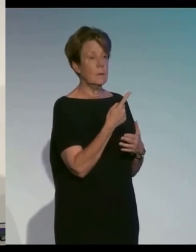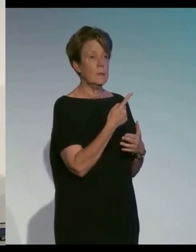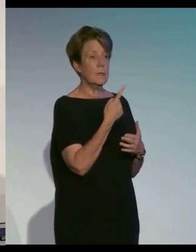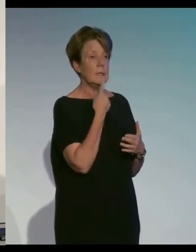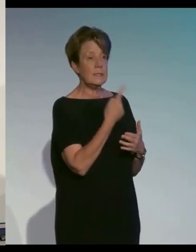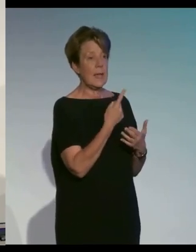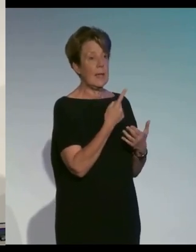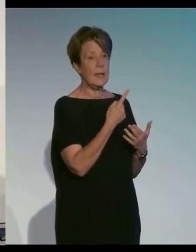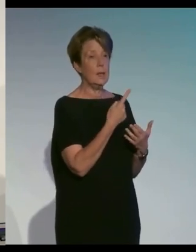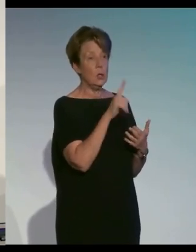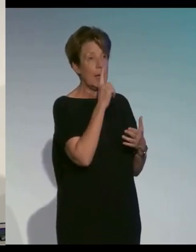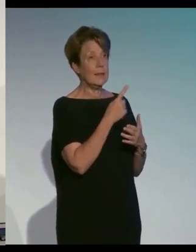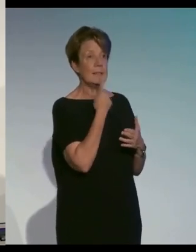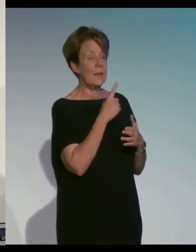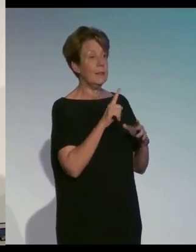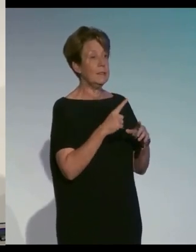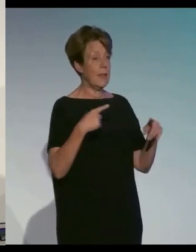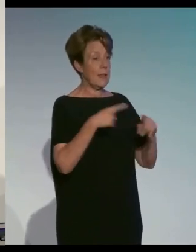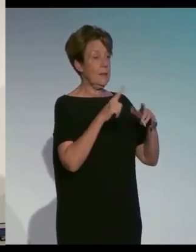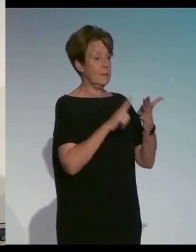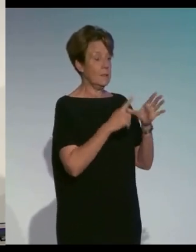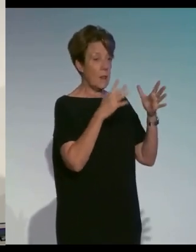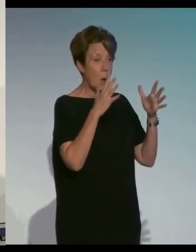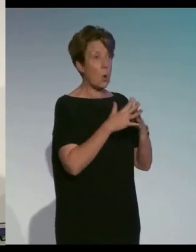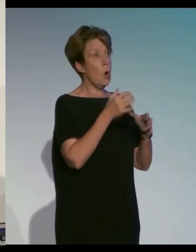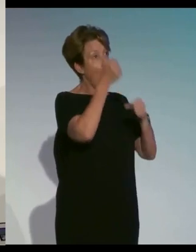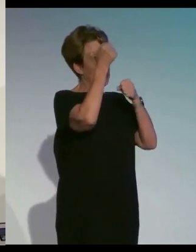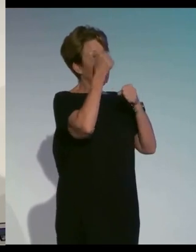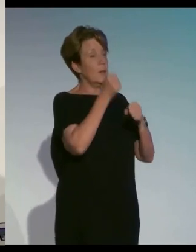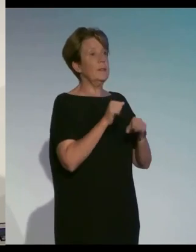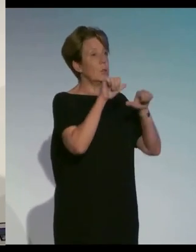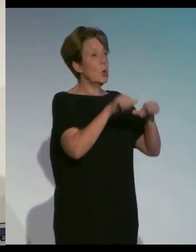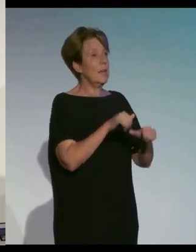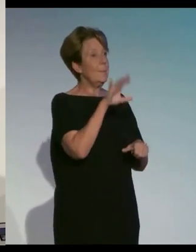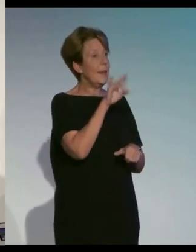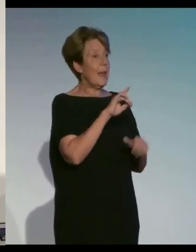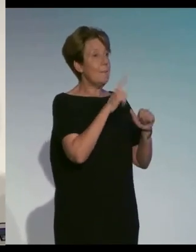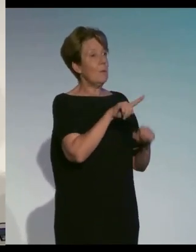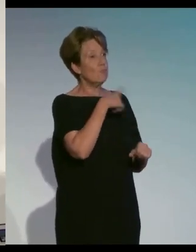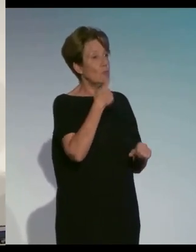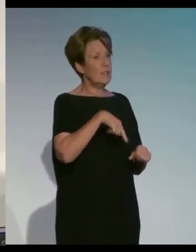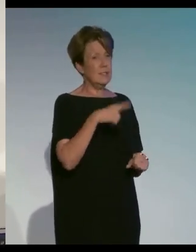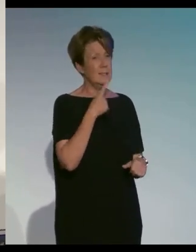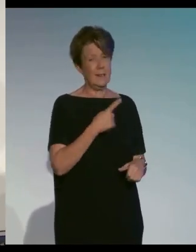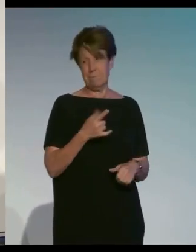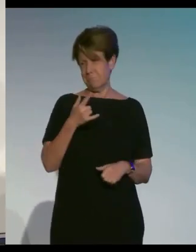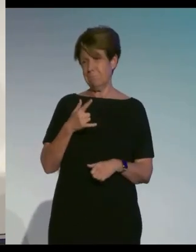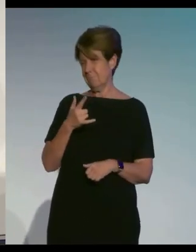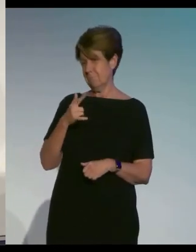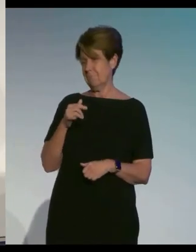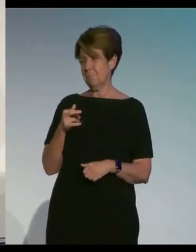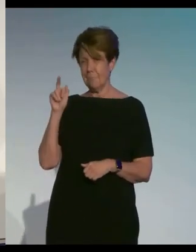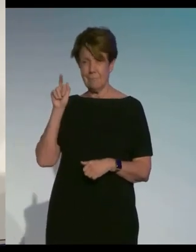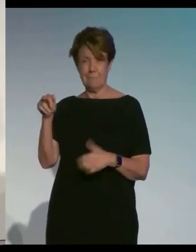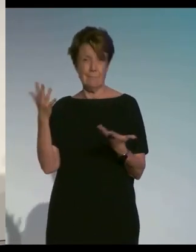okay to be gay. And, you know, Russia was like, get stuffed, in probably slightly worse language. So that's one problem. But